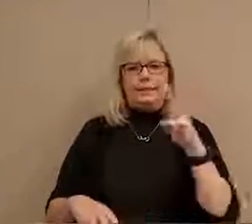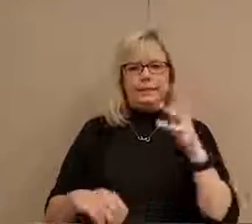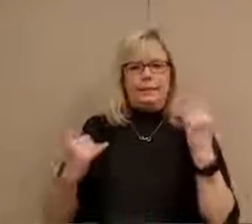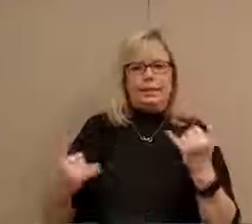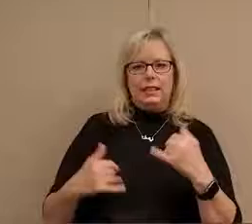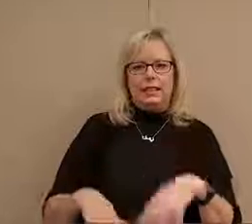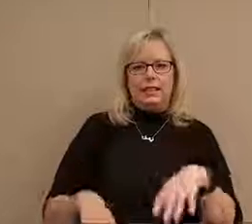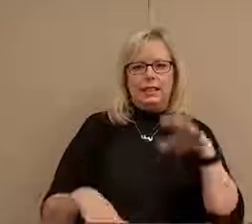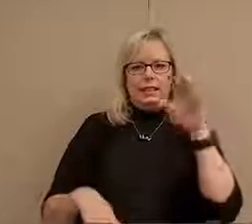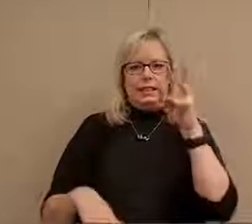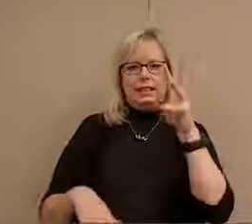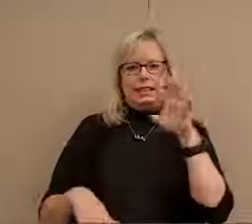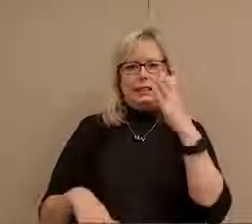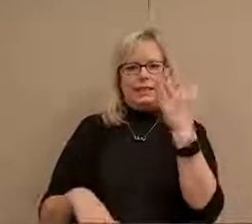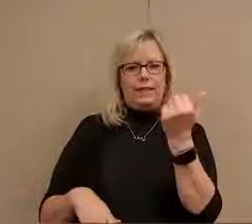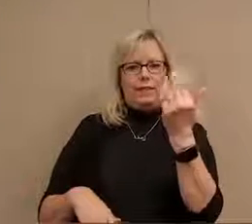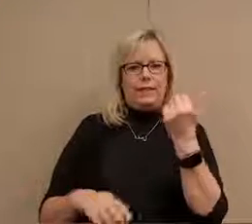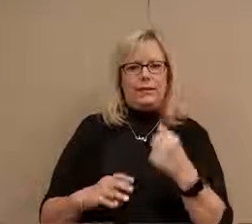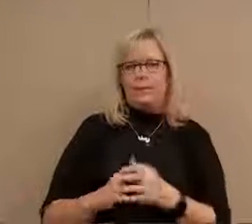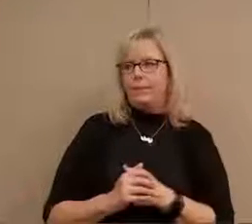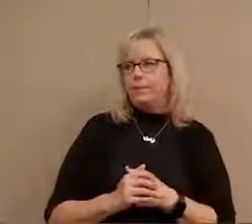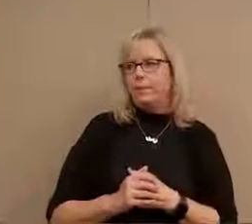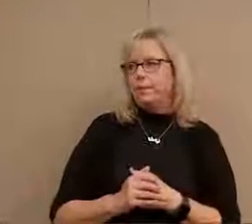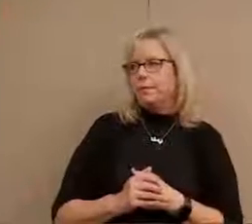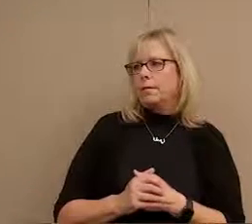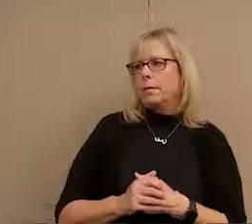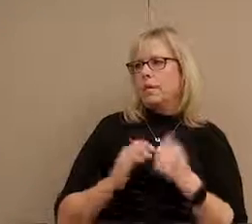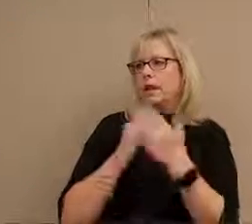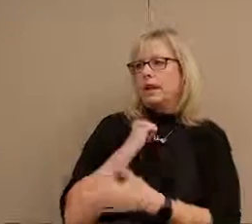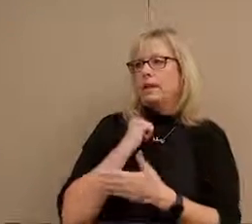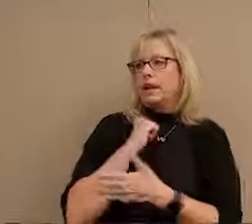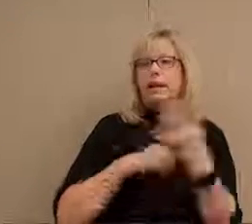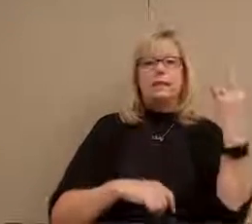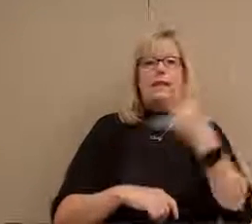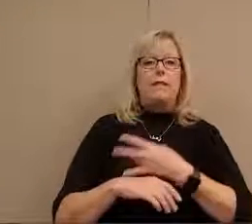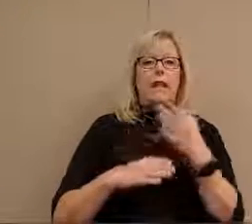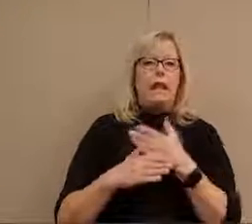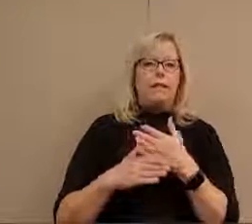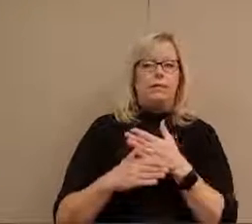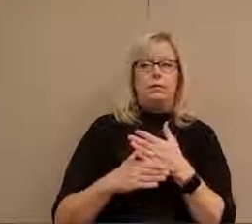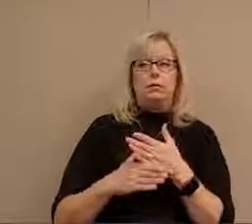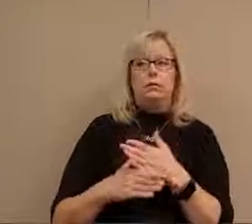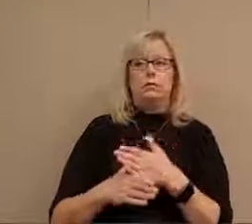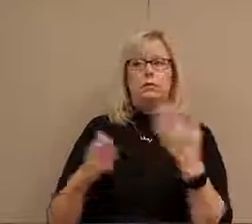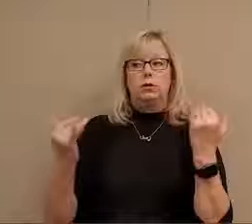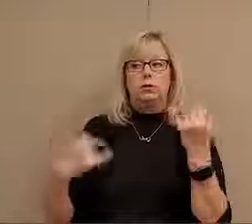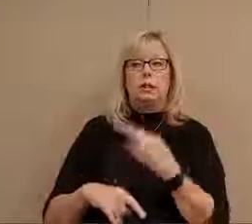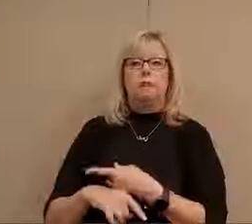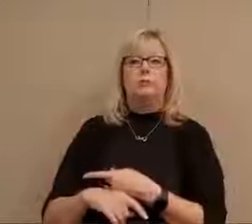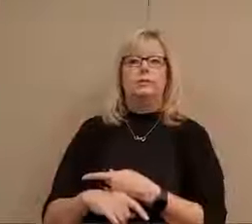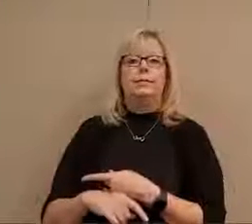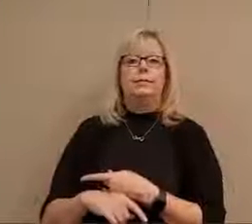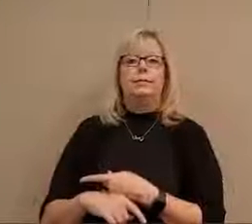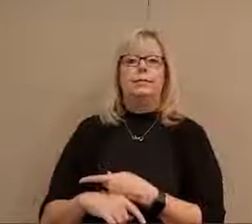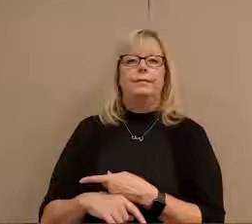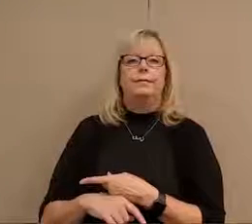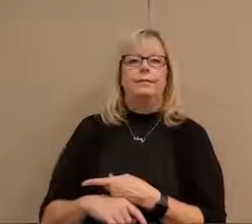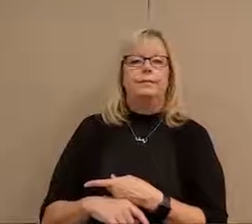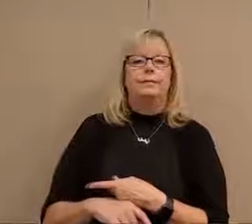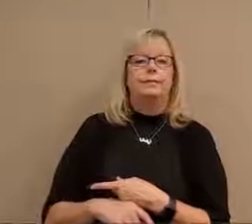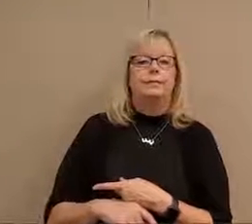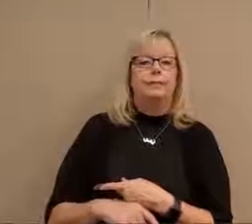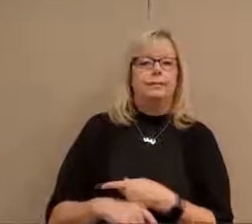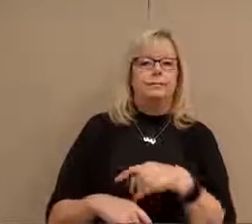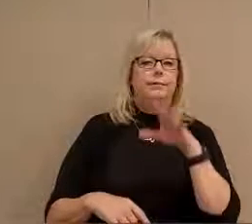6 to 615. County 7-day rolling average today, this week,